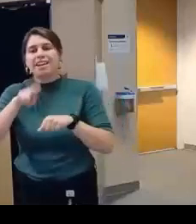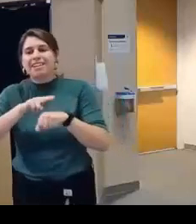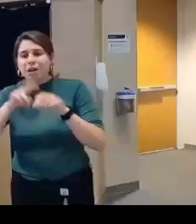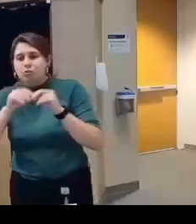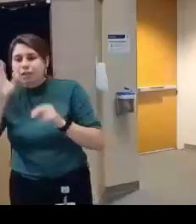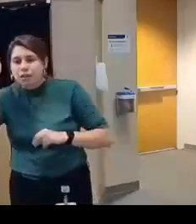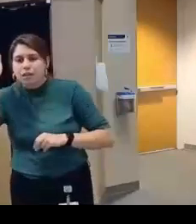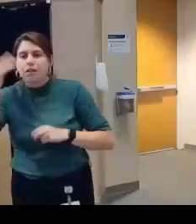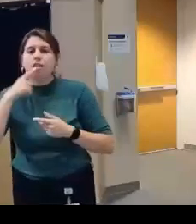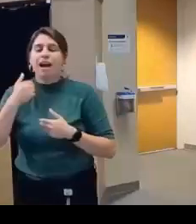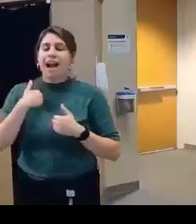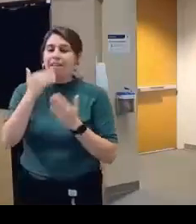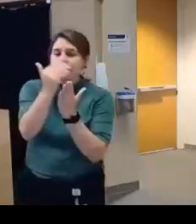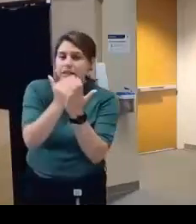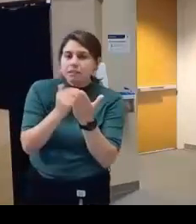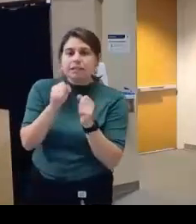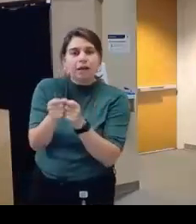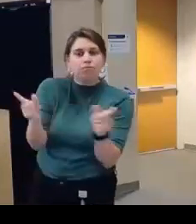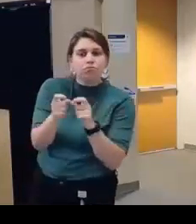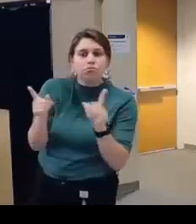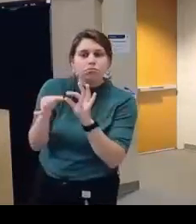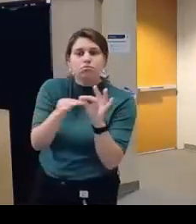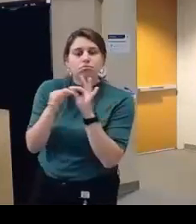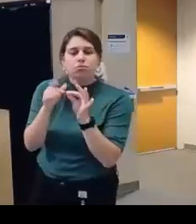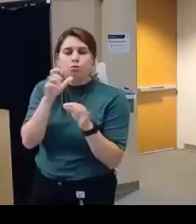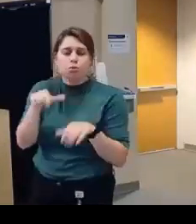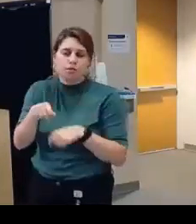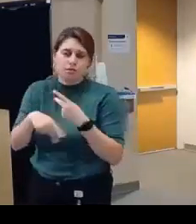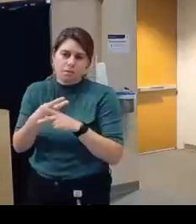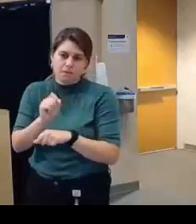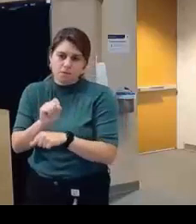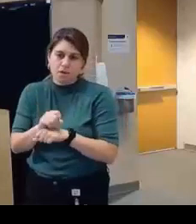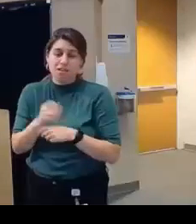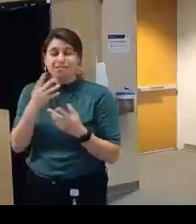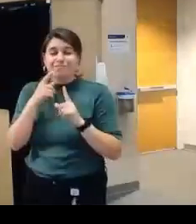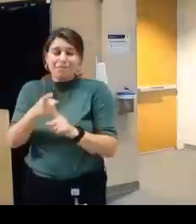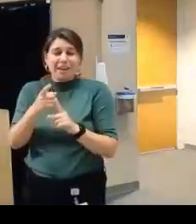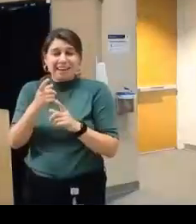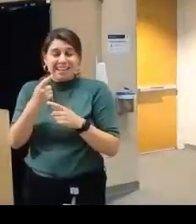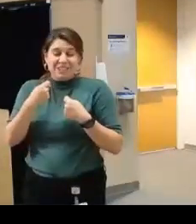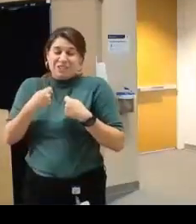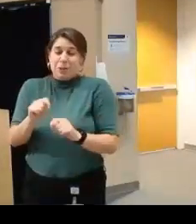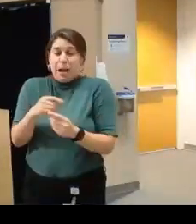a listserv and finding other people who are doing this work and trying to create some consensus.